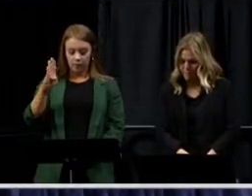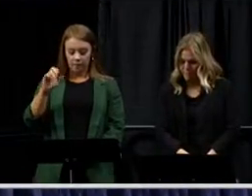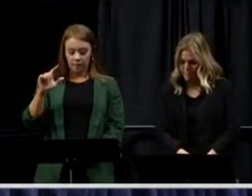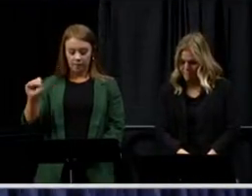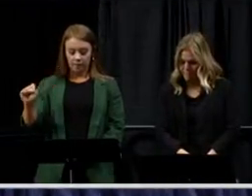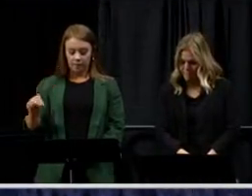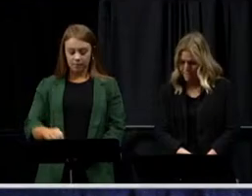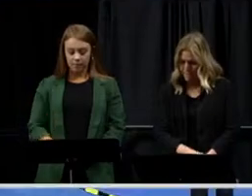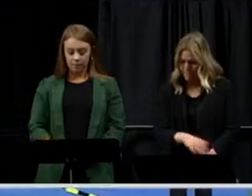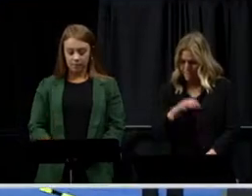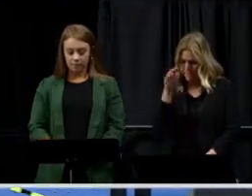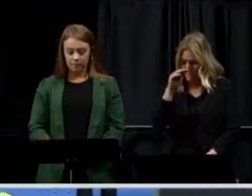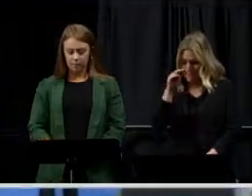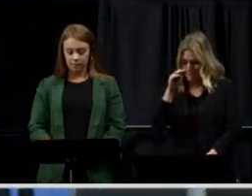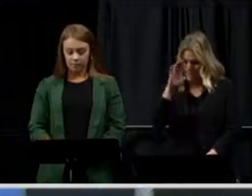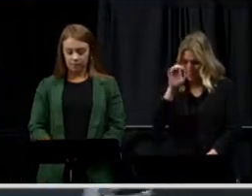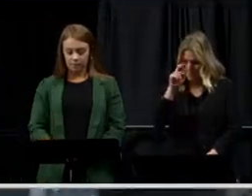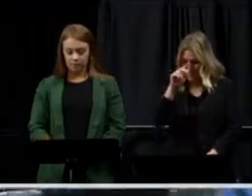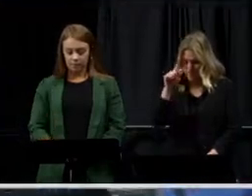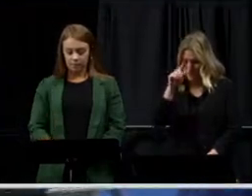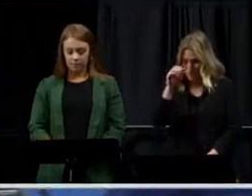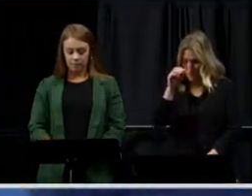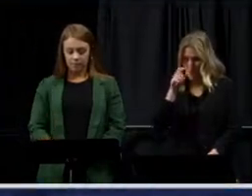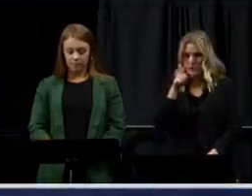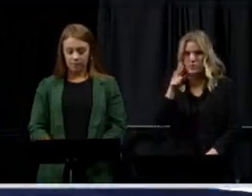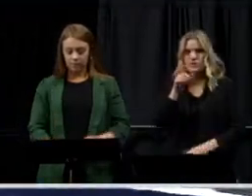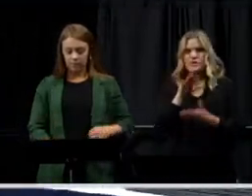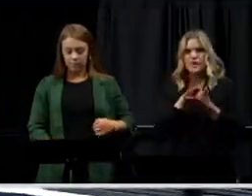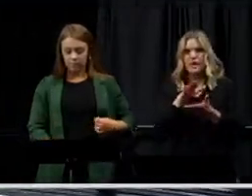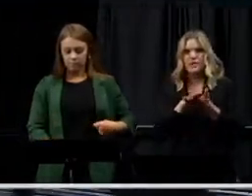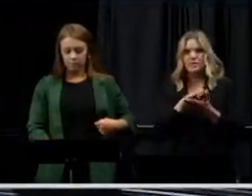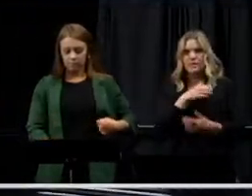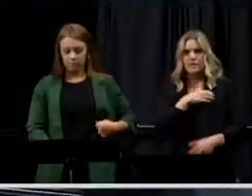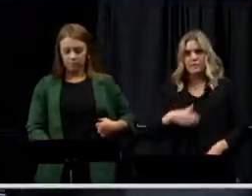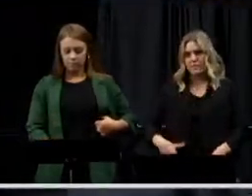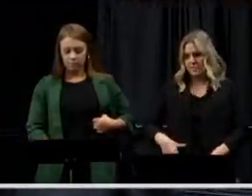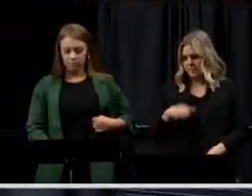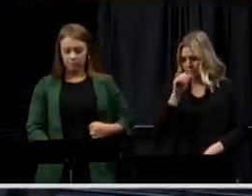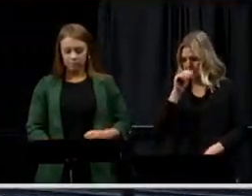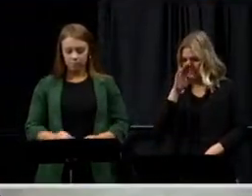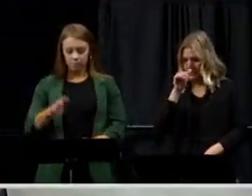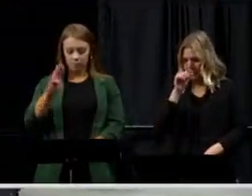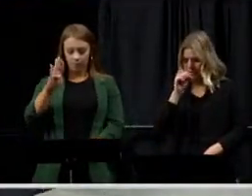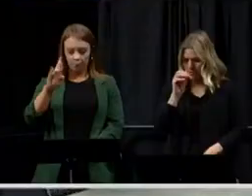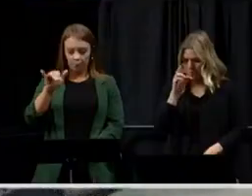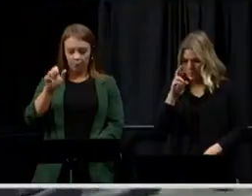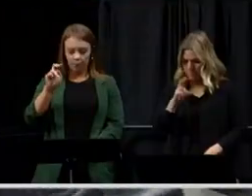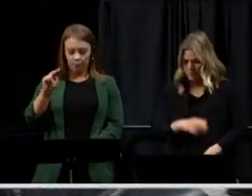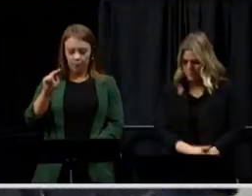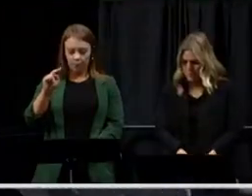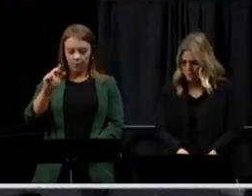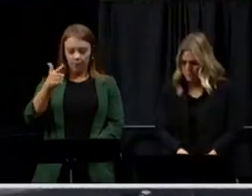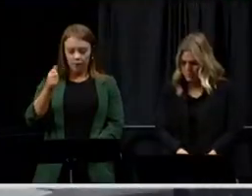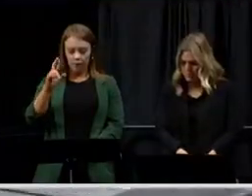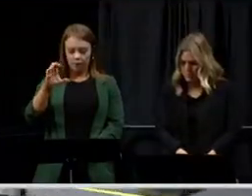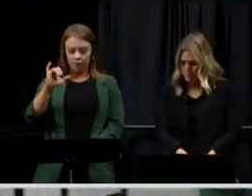Arendi Macias Bueno, Academy Ambassador. Bryan Marcos Lezama